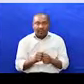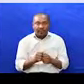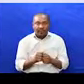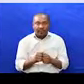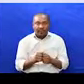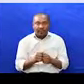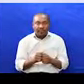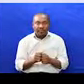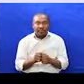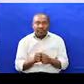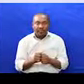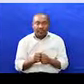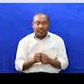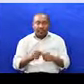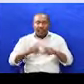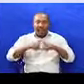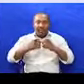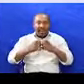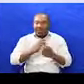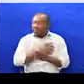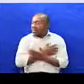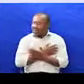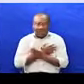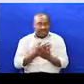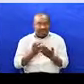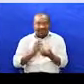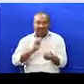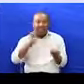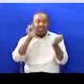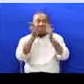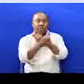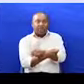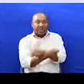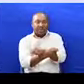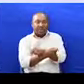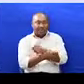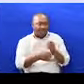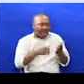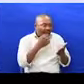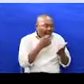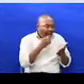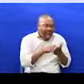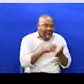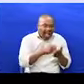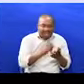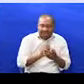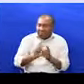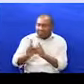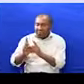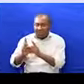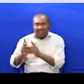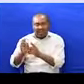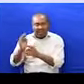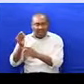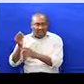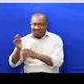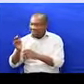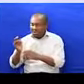home. But it will never change to be another form. It will remain to